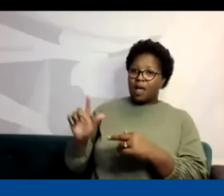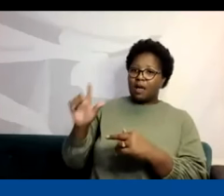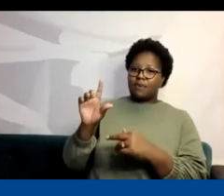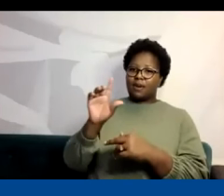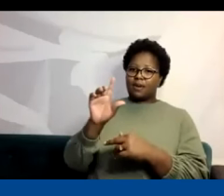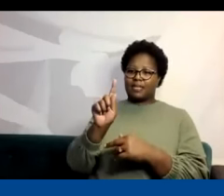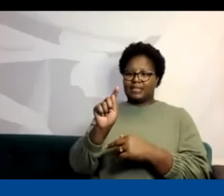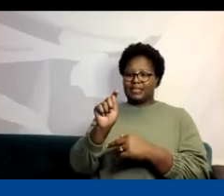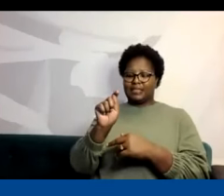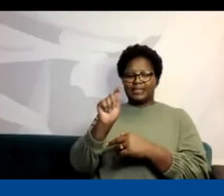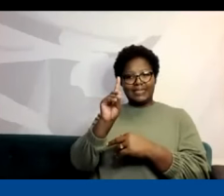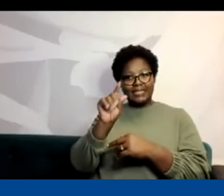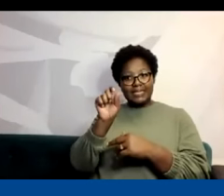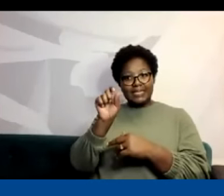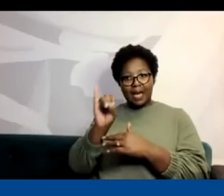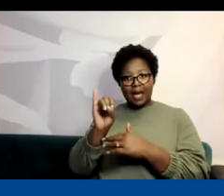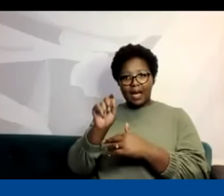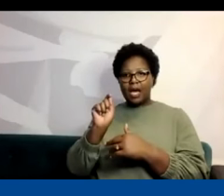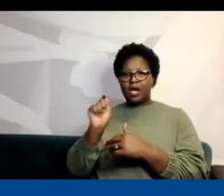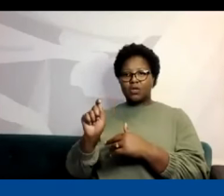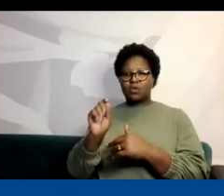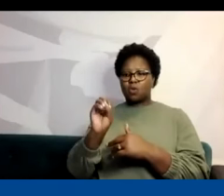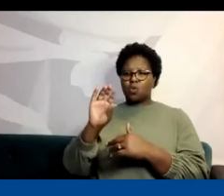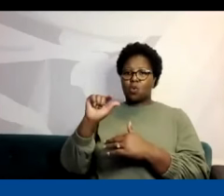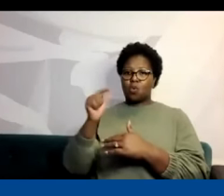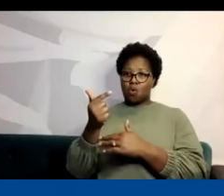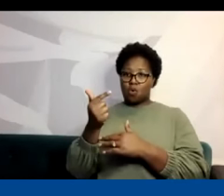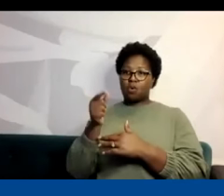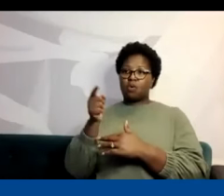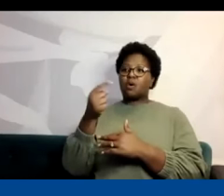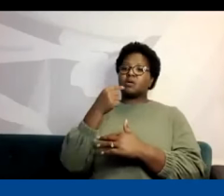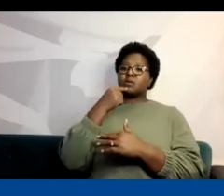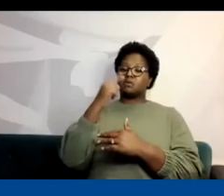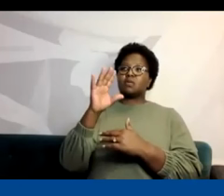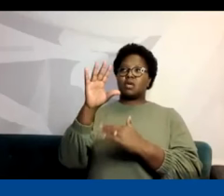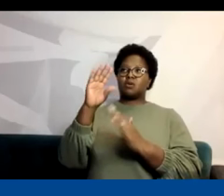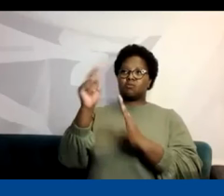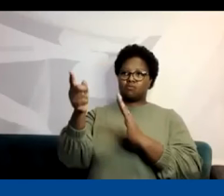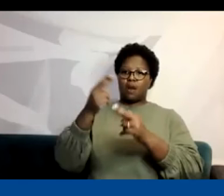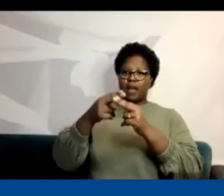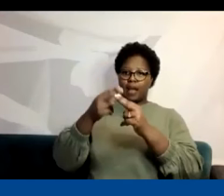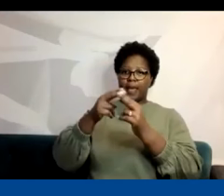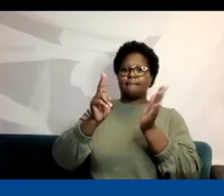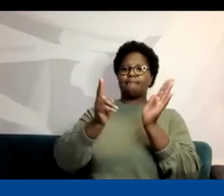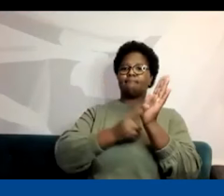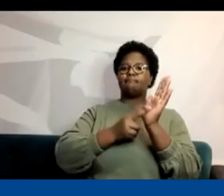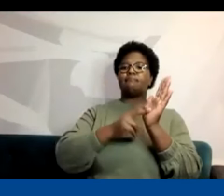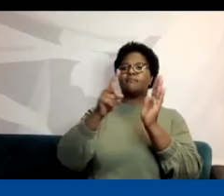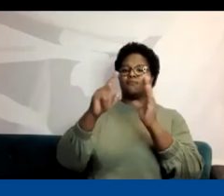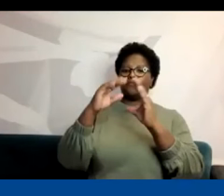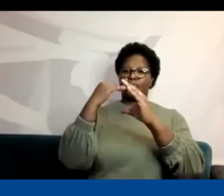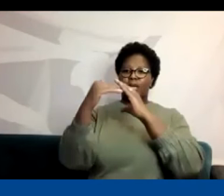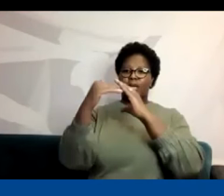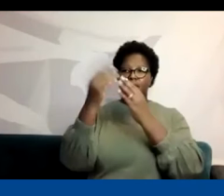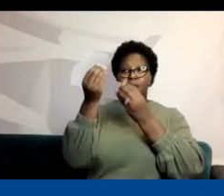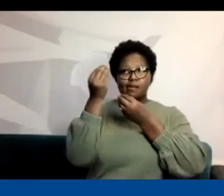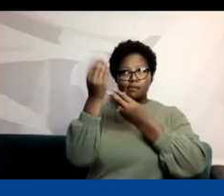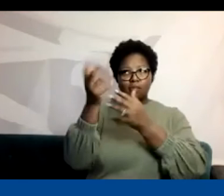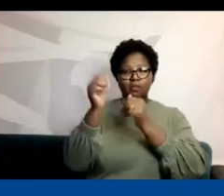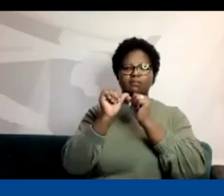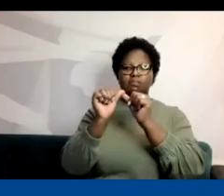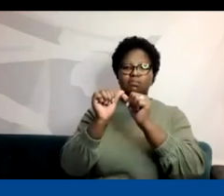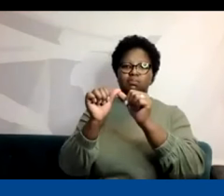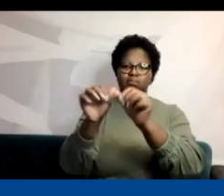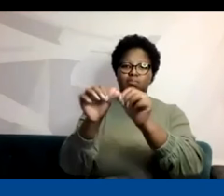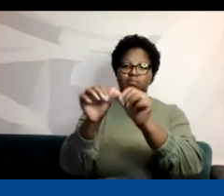disabilitythriveinitiative.org. On that page, you can also sign up for email updates about the latest information on the initiative, request technical assistance